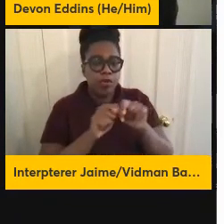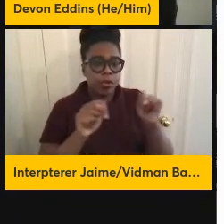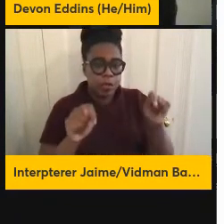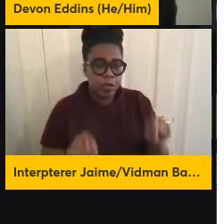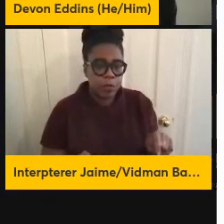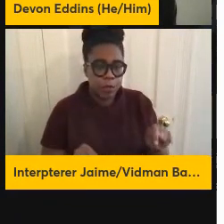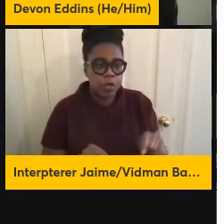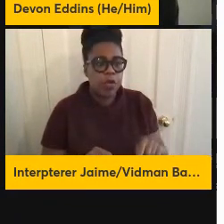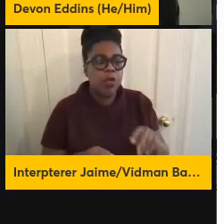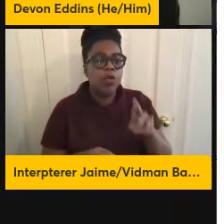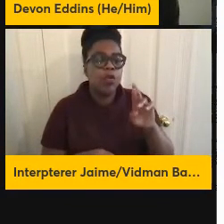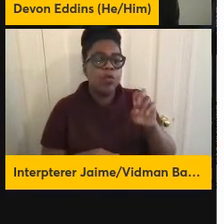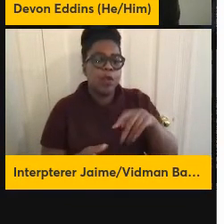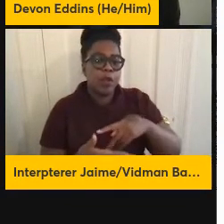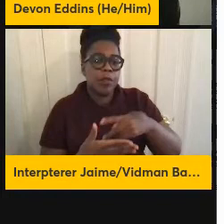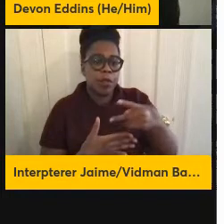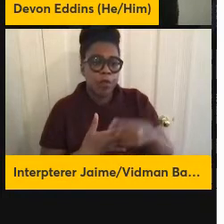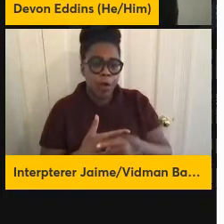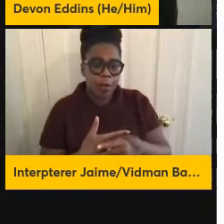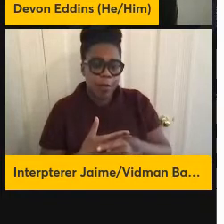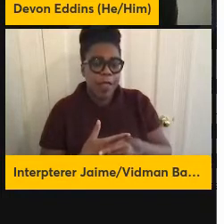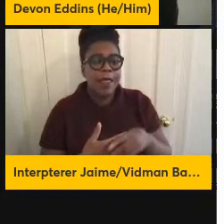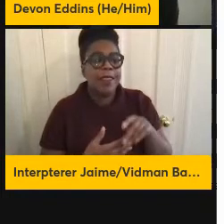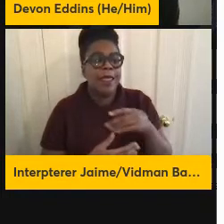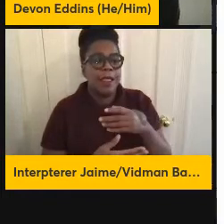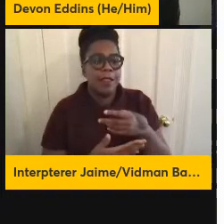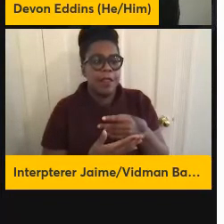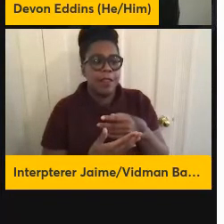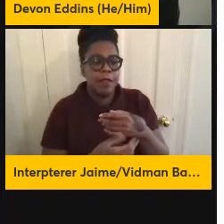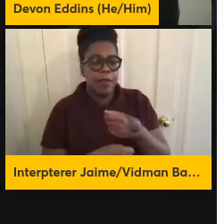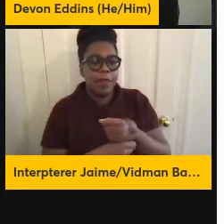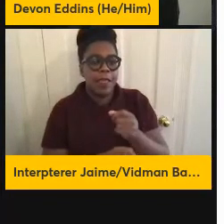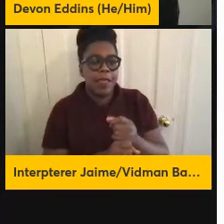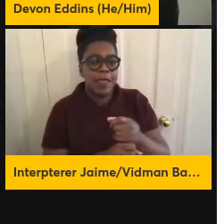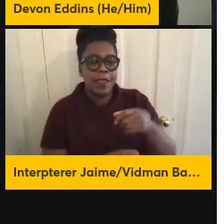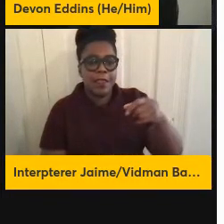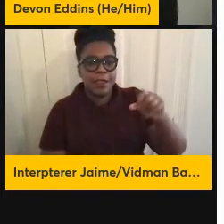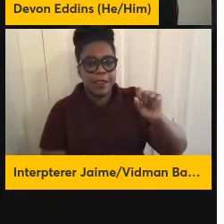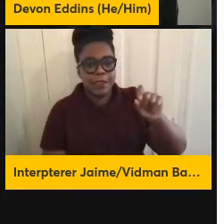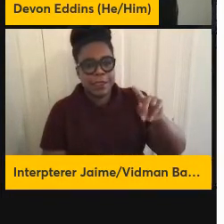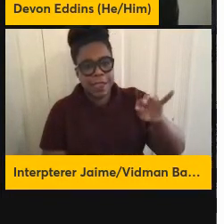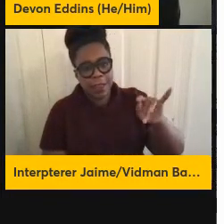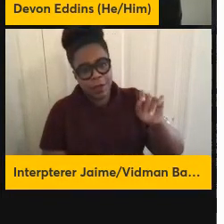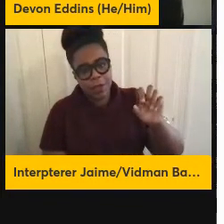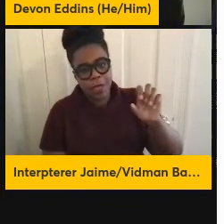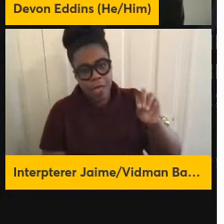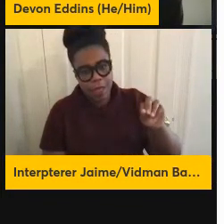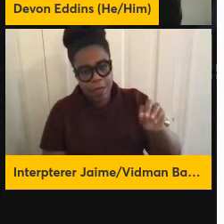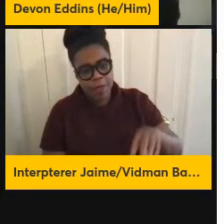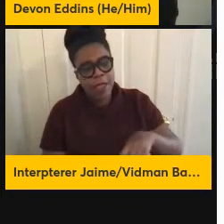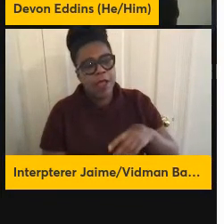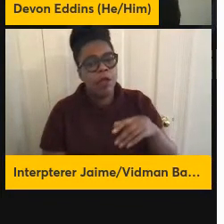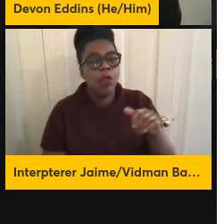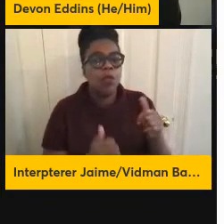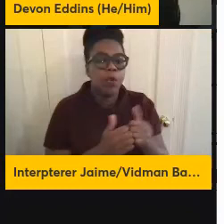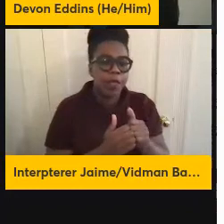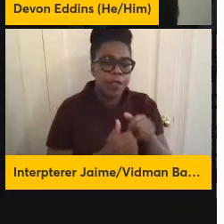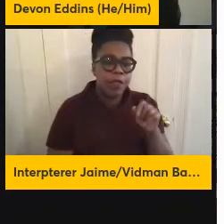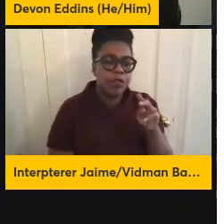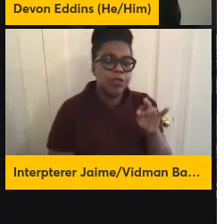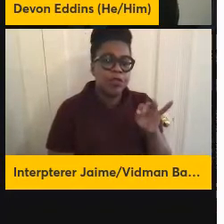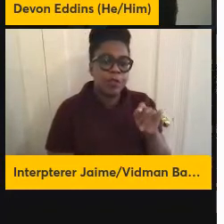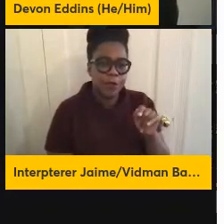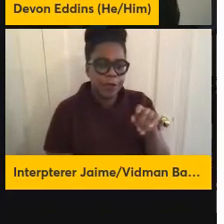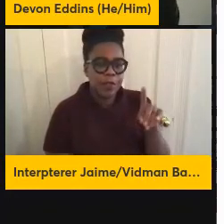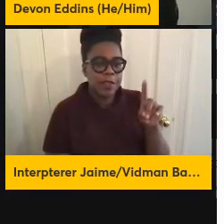the production of cytokines implicated in cytokine storm, along with increased neutrophil degranulation and release